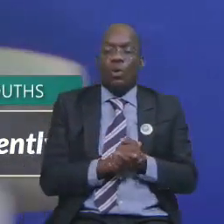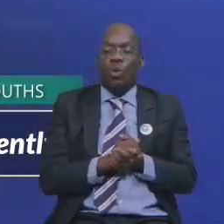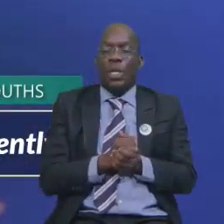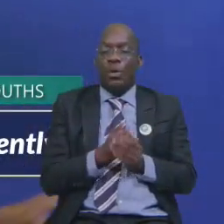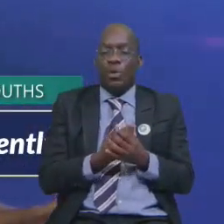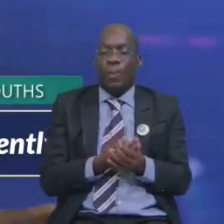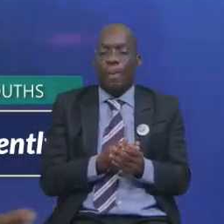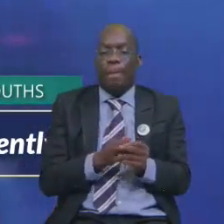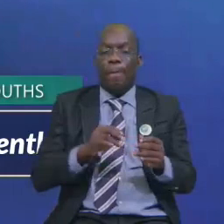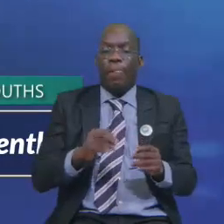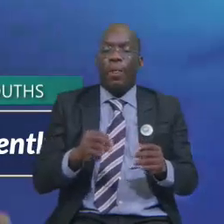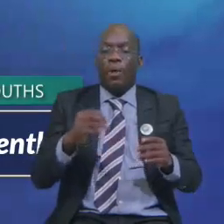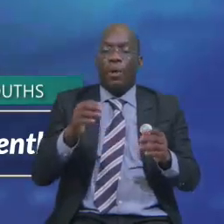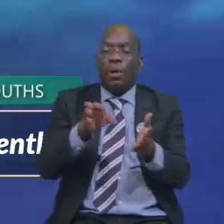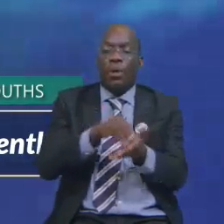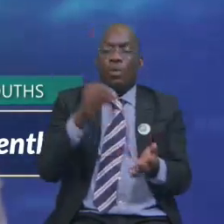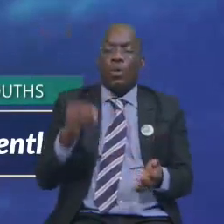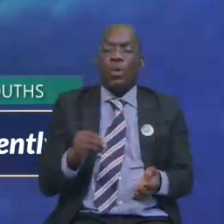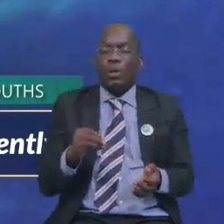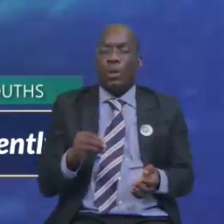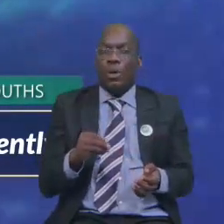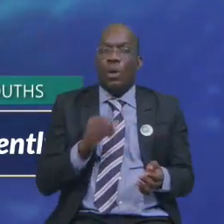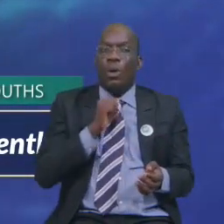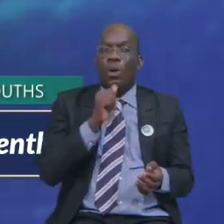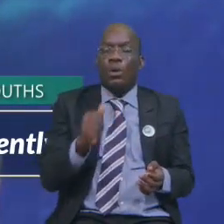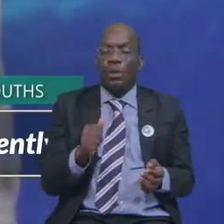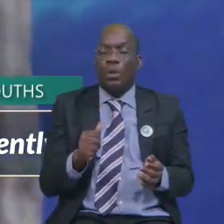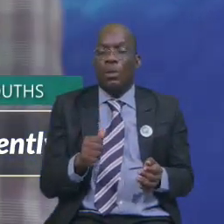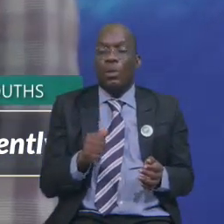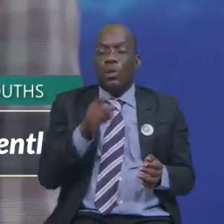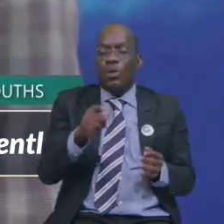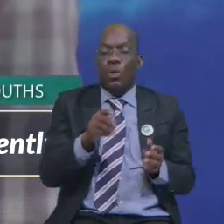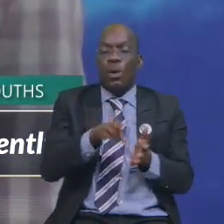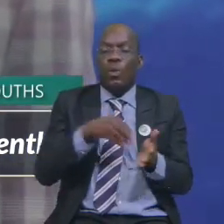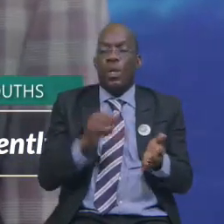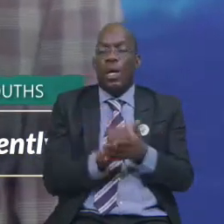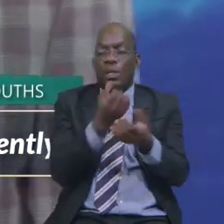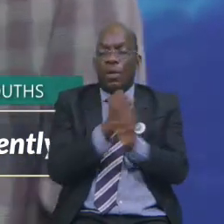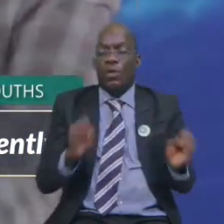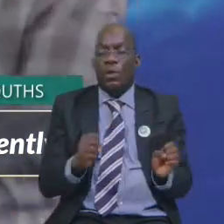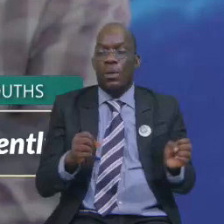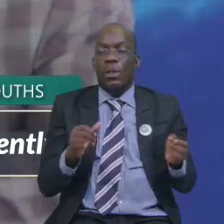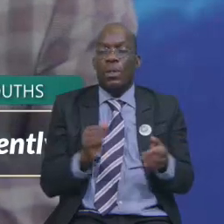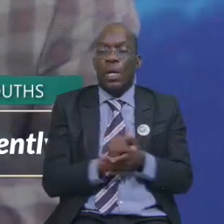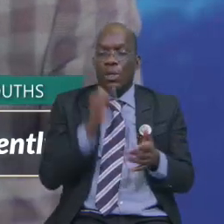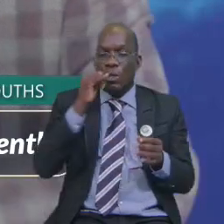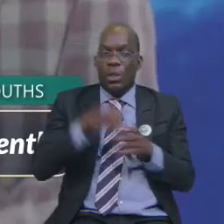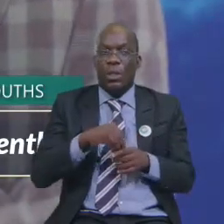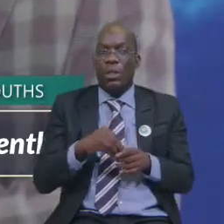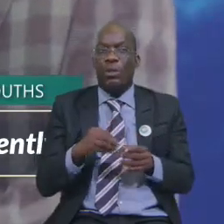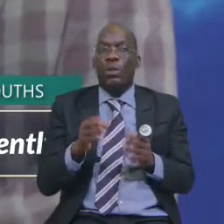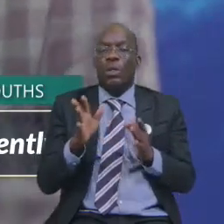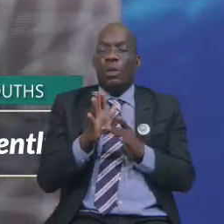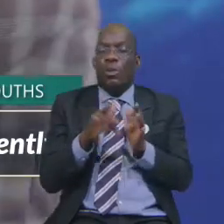The salvation you have, you model that or the salvation in the Bible. And you do